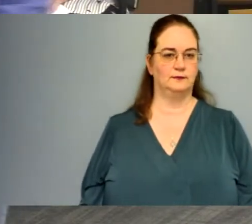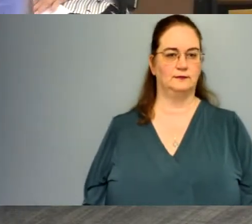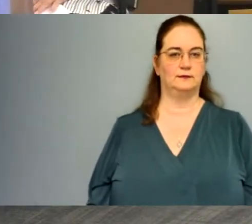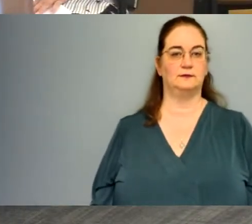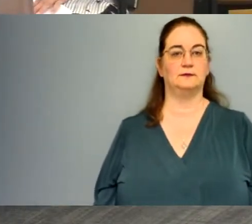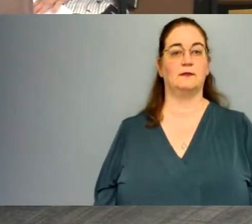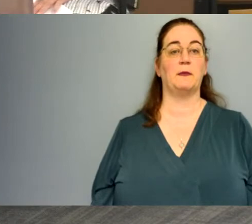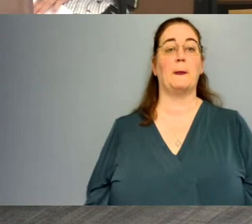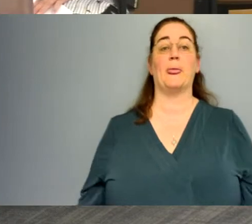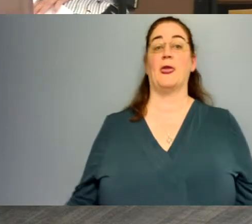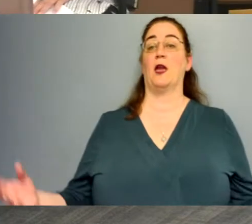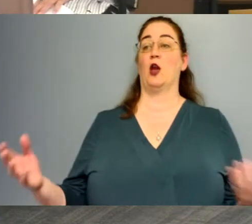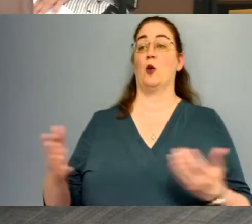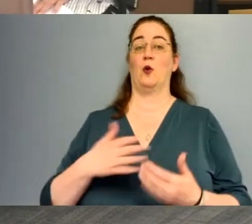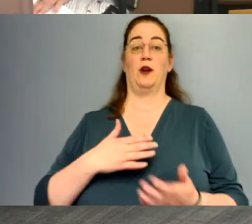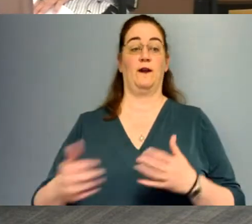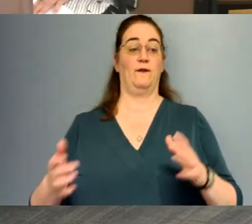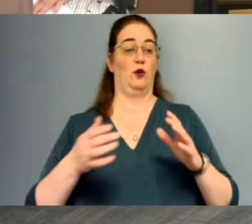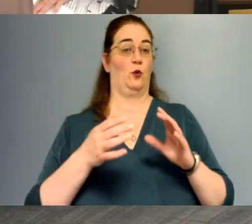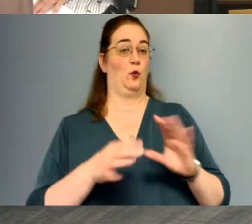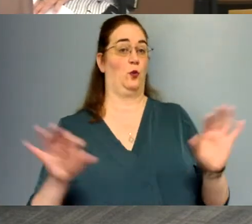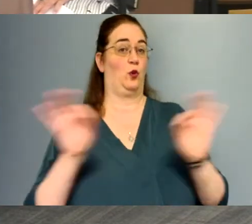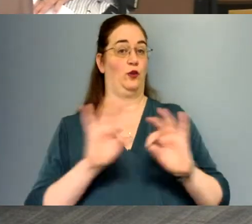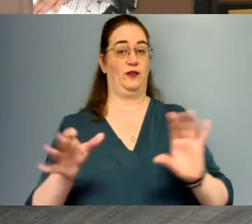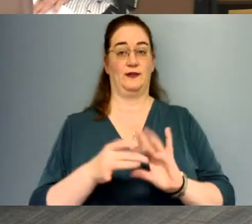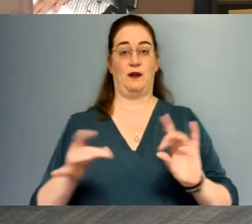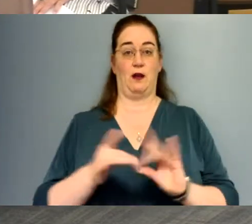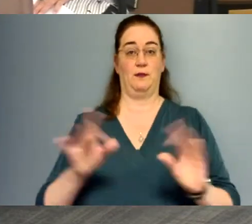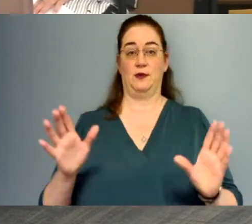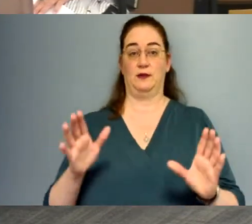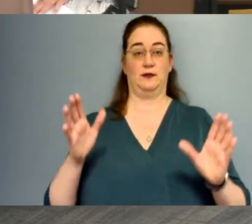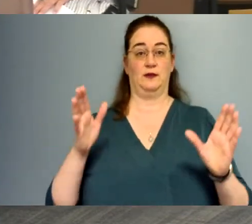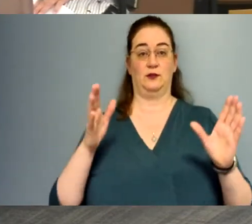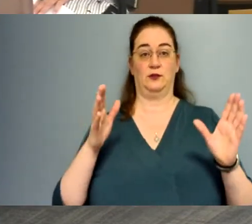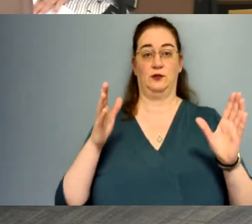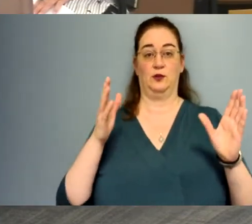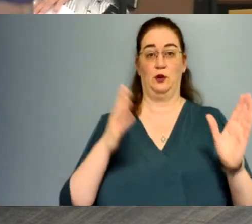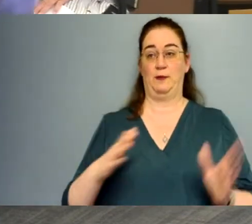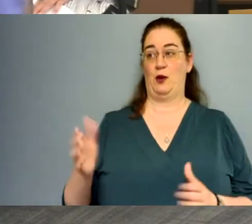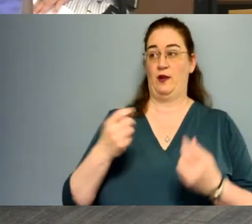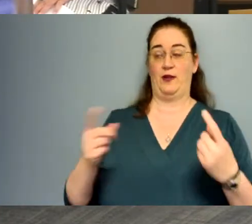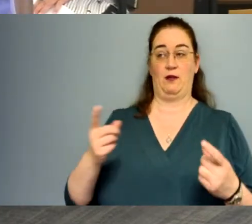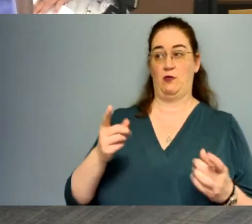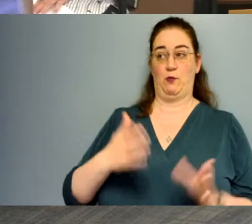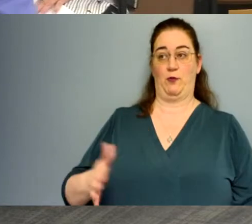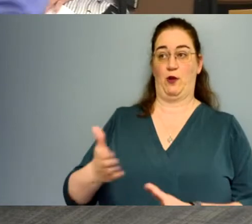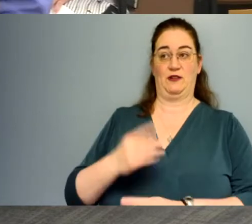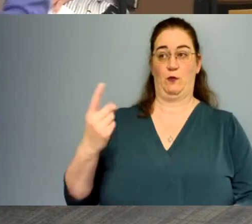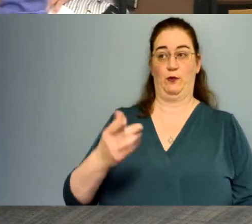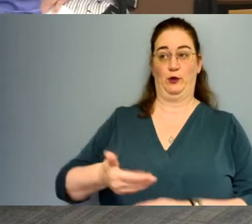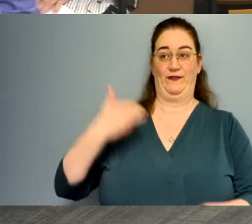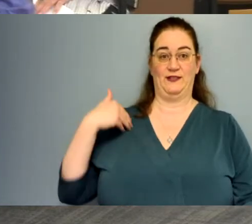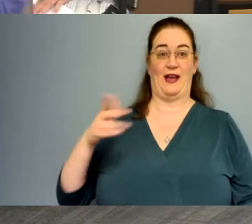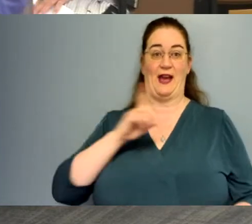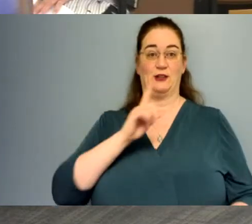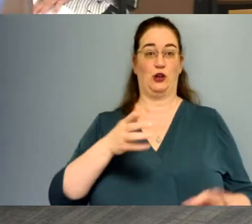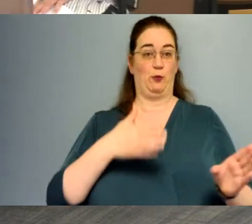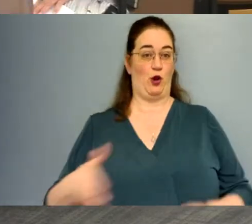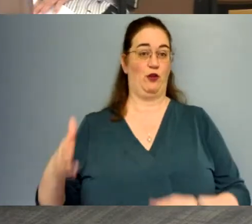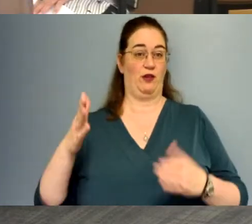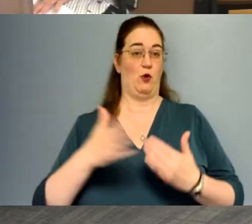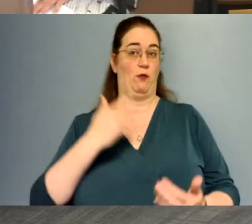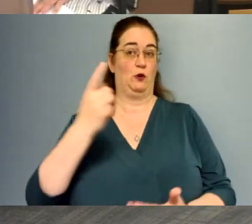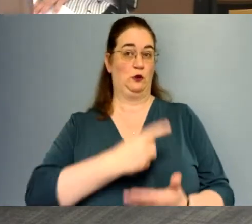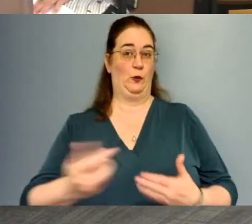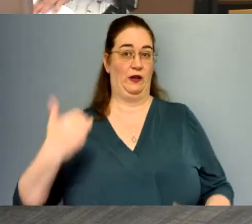For whatever it's worth, none of these comments were prepared with anyone previously. In fact, I prepared them almost a week